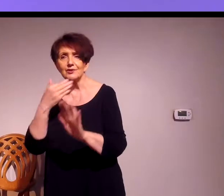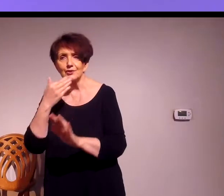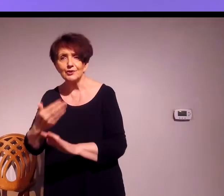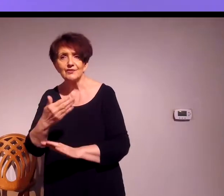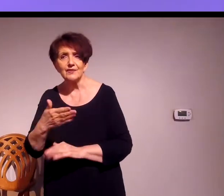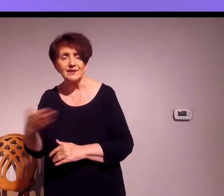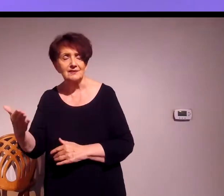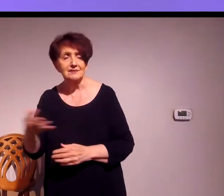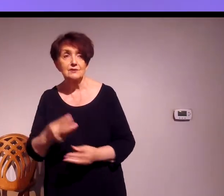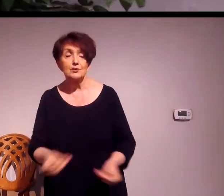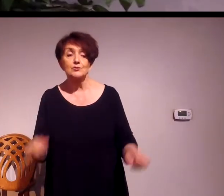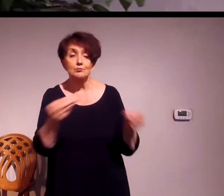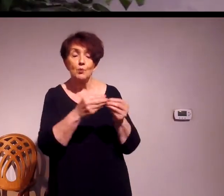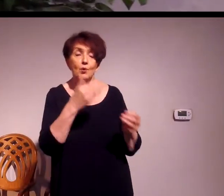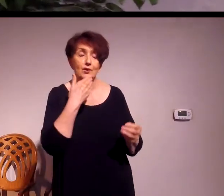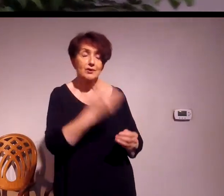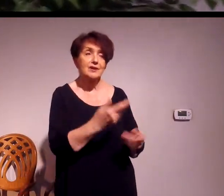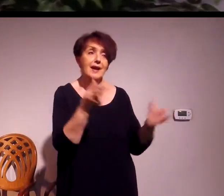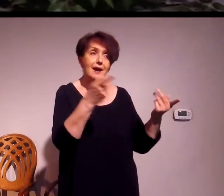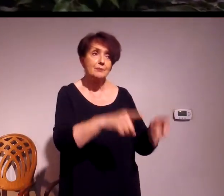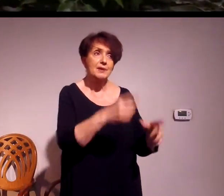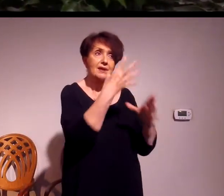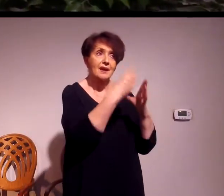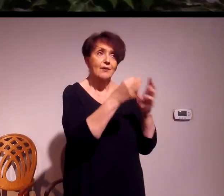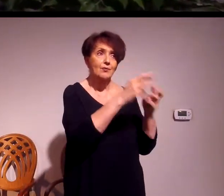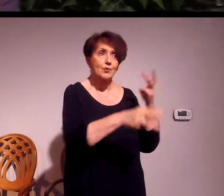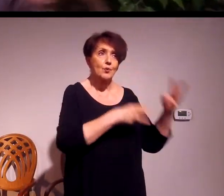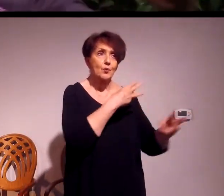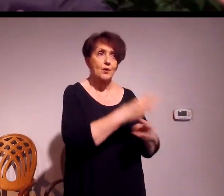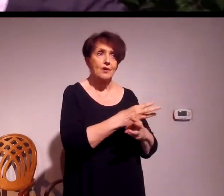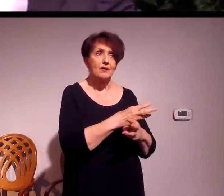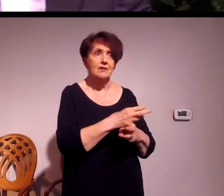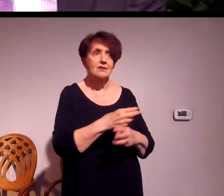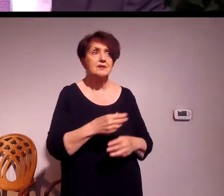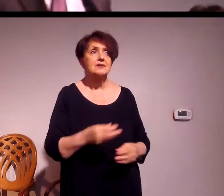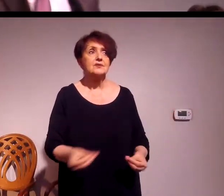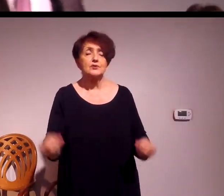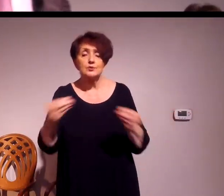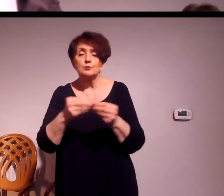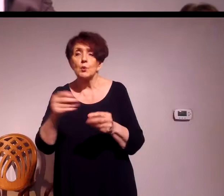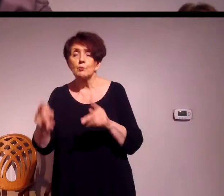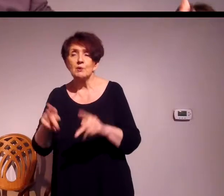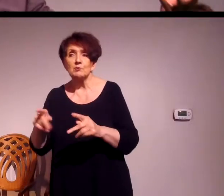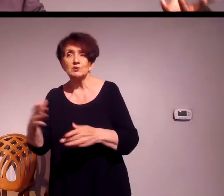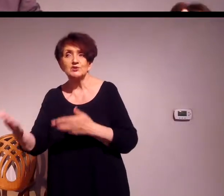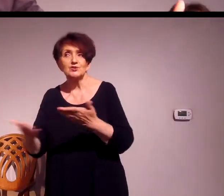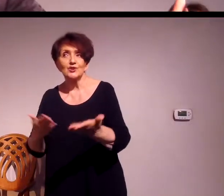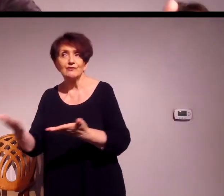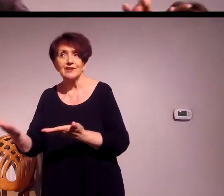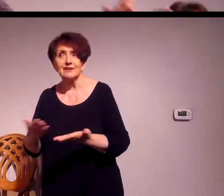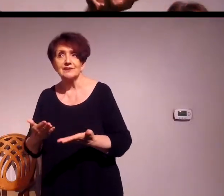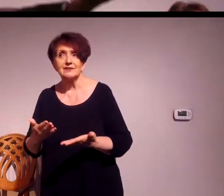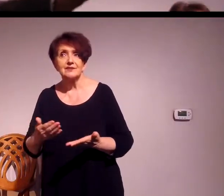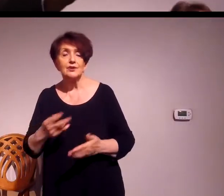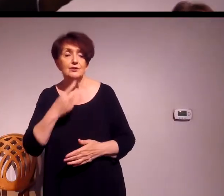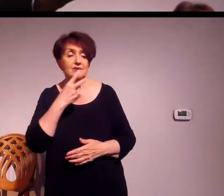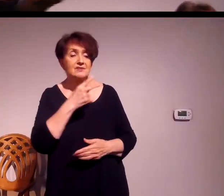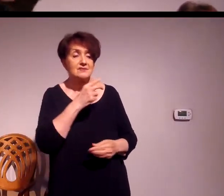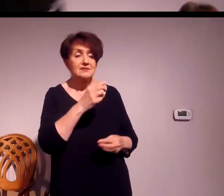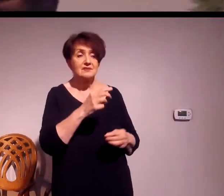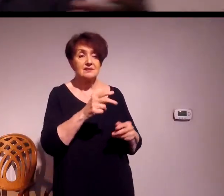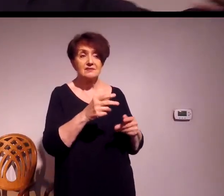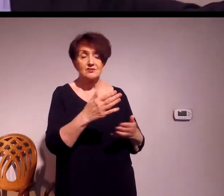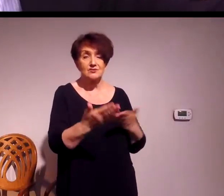good that's happening out there in the world. There's a lot more people giving service. Look around where we're at. You can see the service that we provide here right at